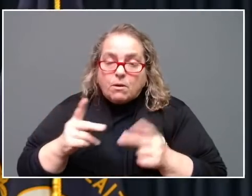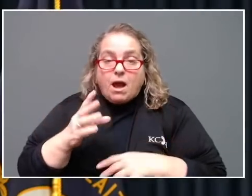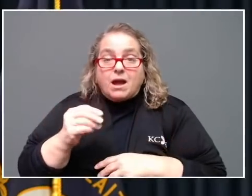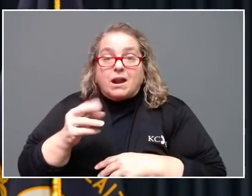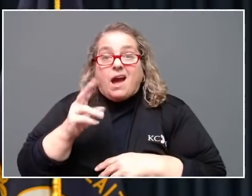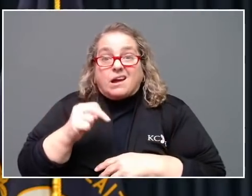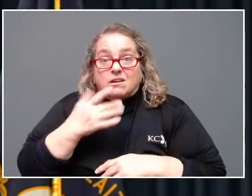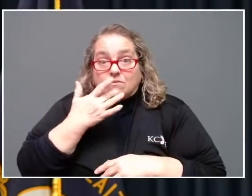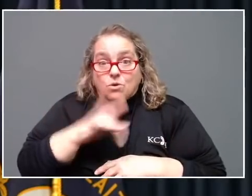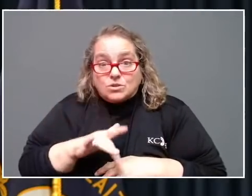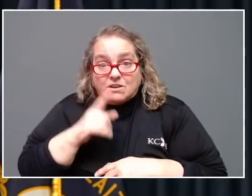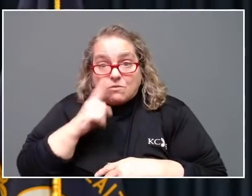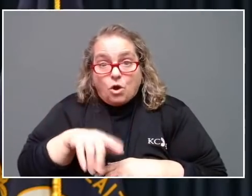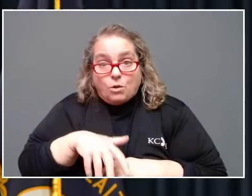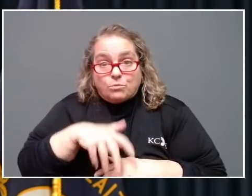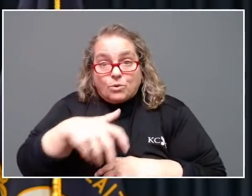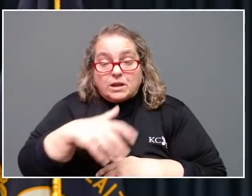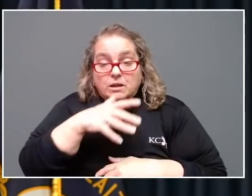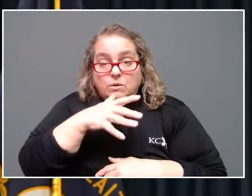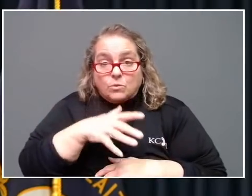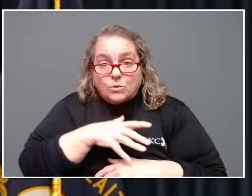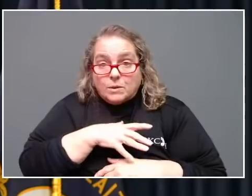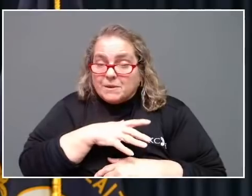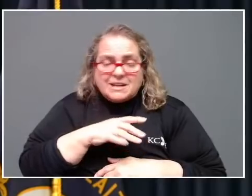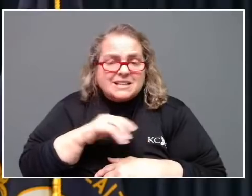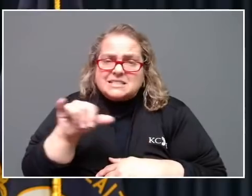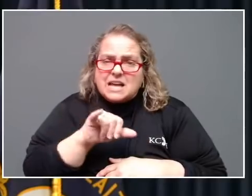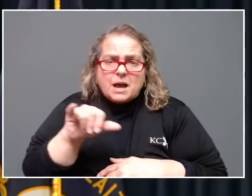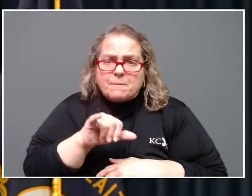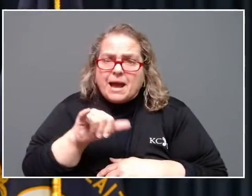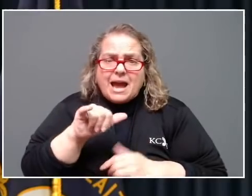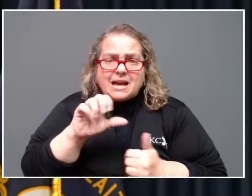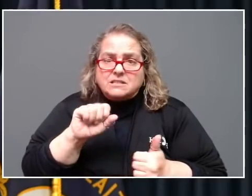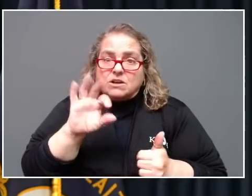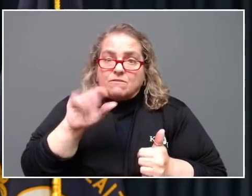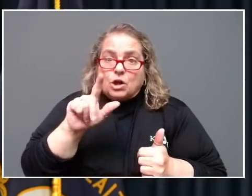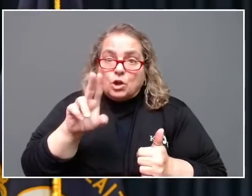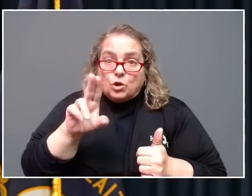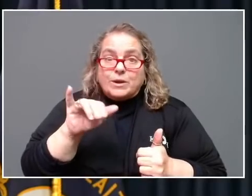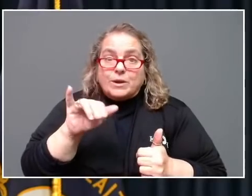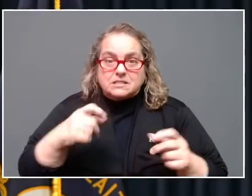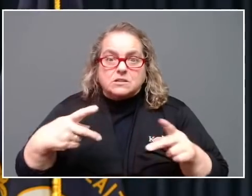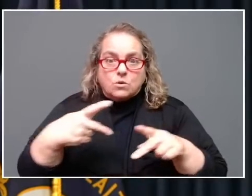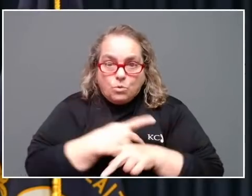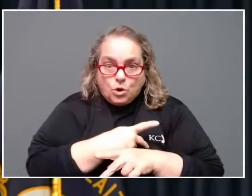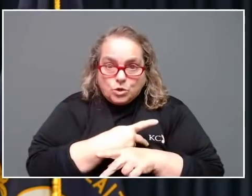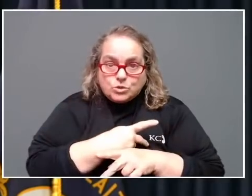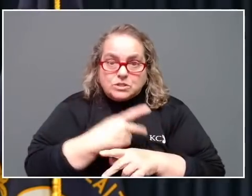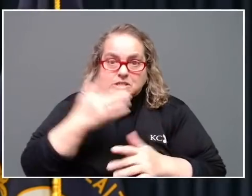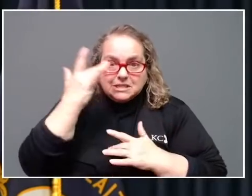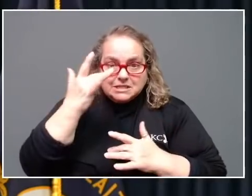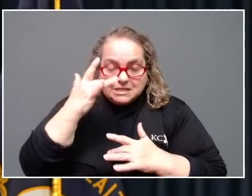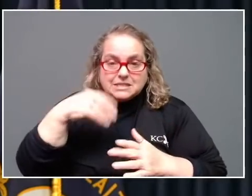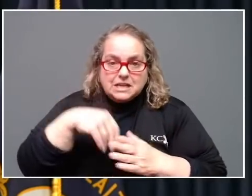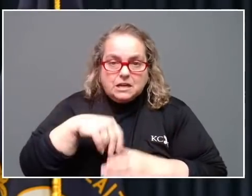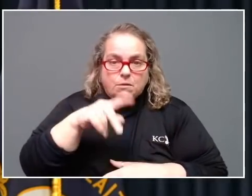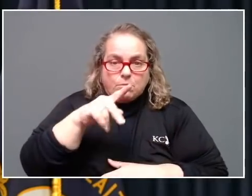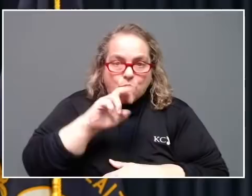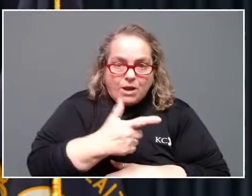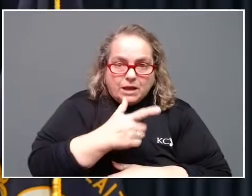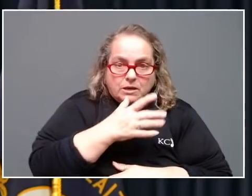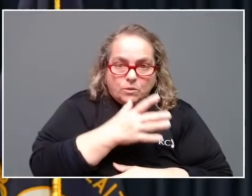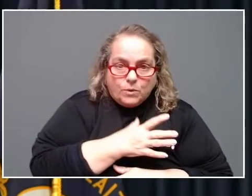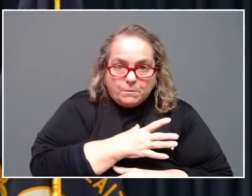pregnant women, not unlike influenza is a worse disease in pregnant women than in non-pregnant women,